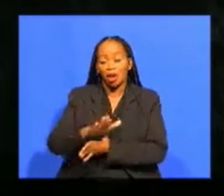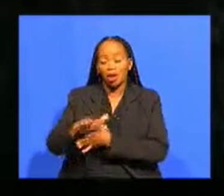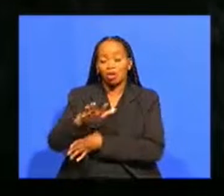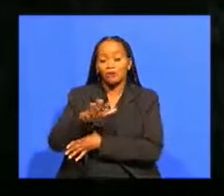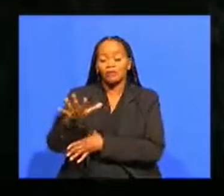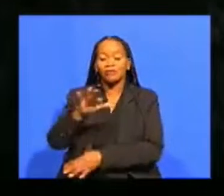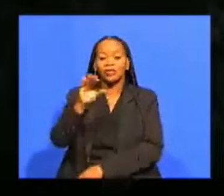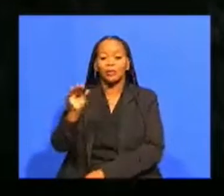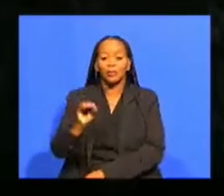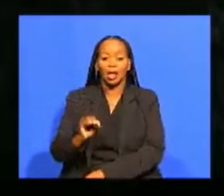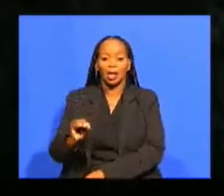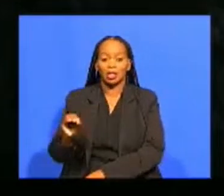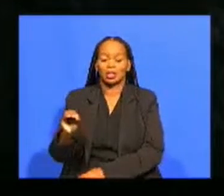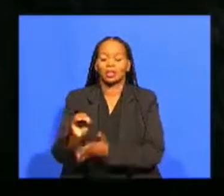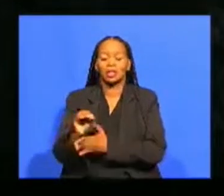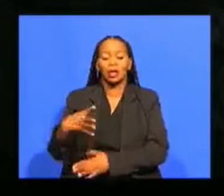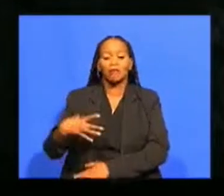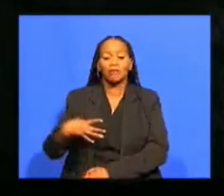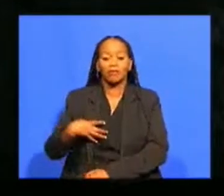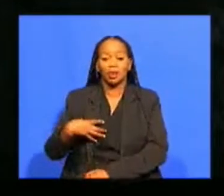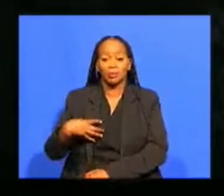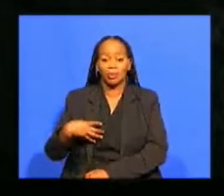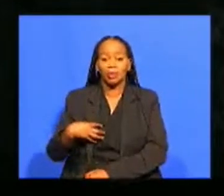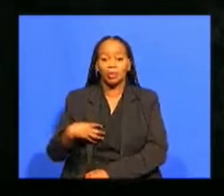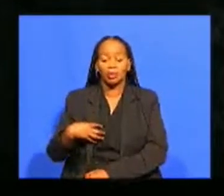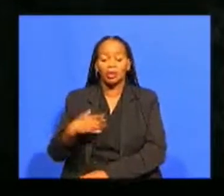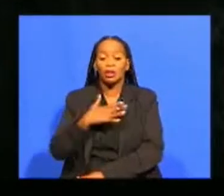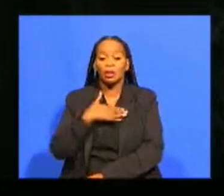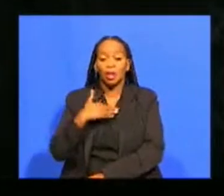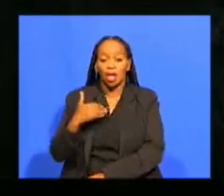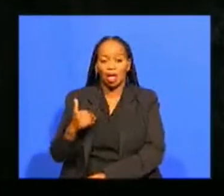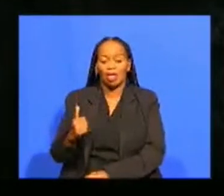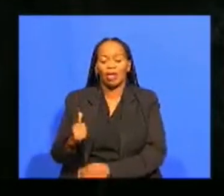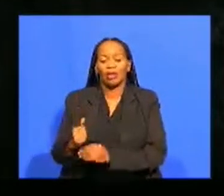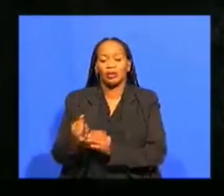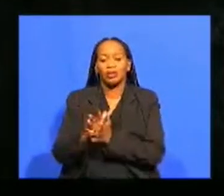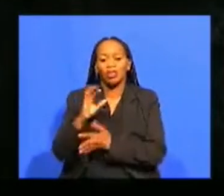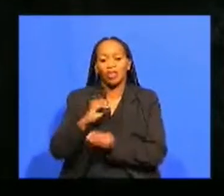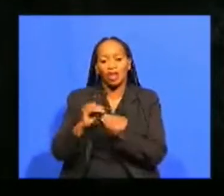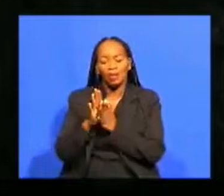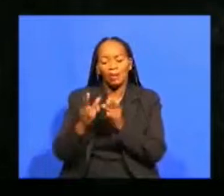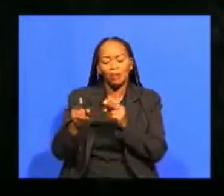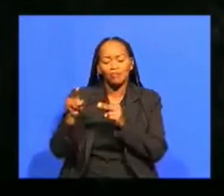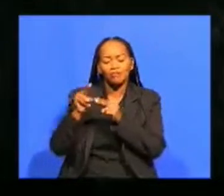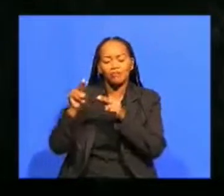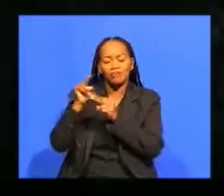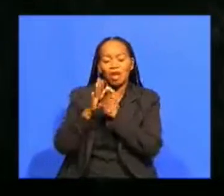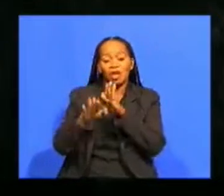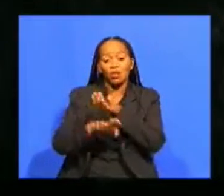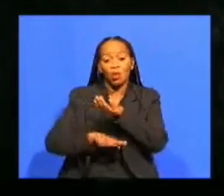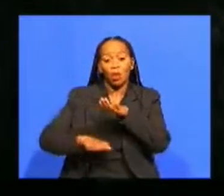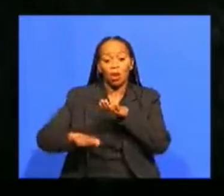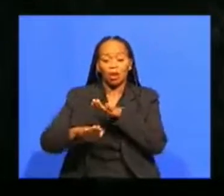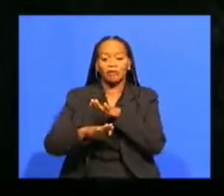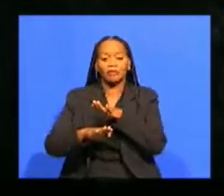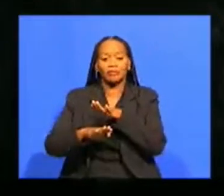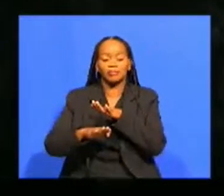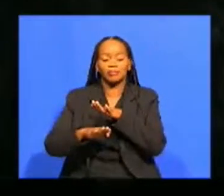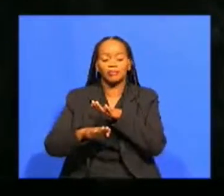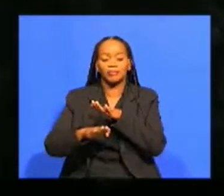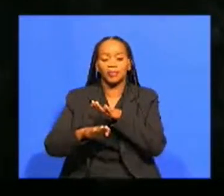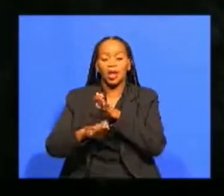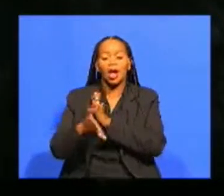50% are female and growing. At the lower level, it's